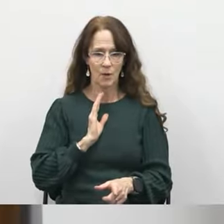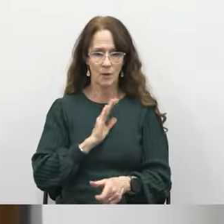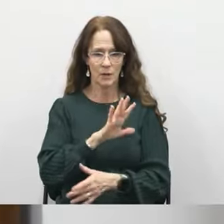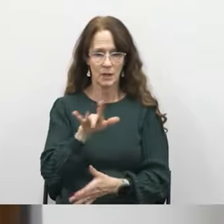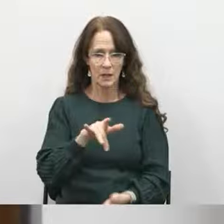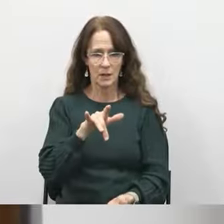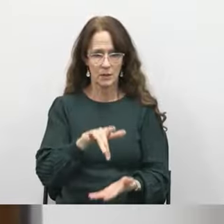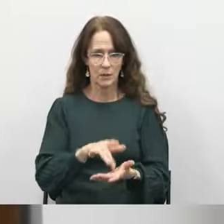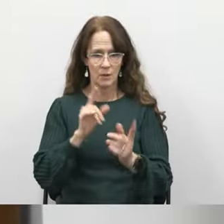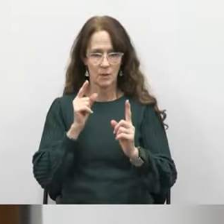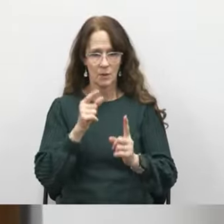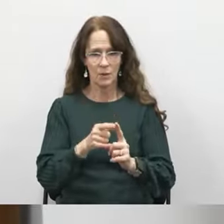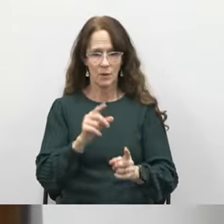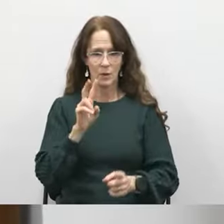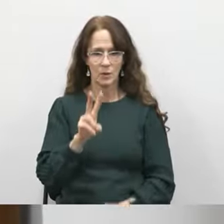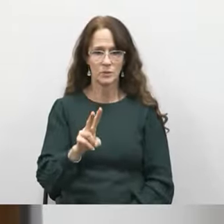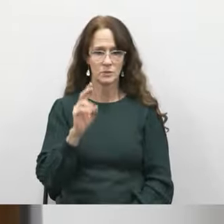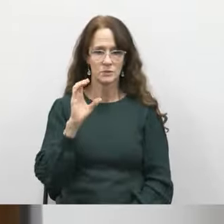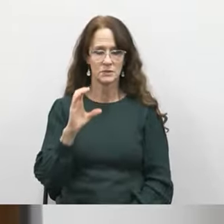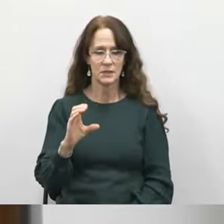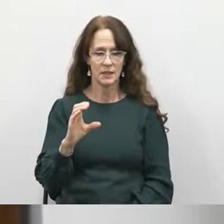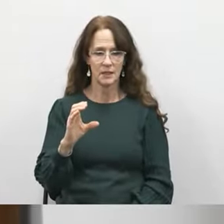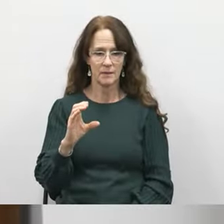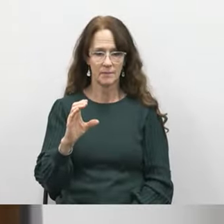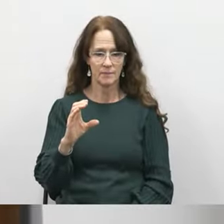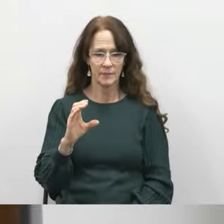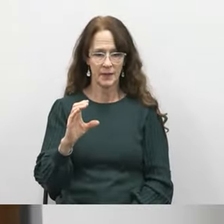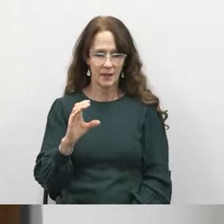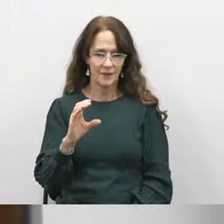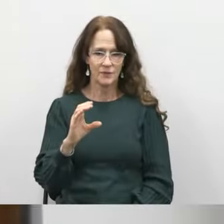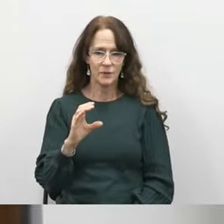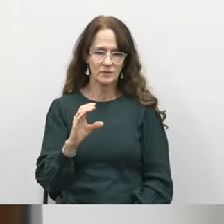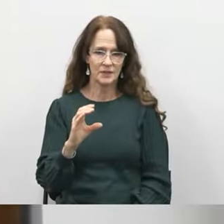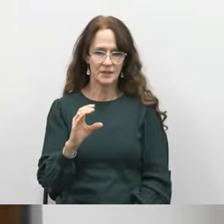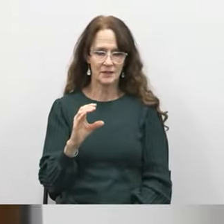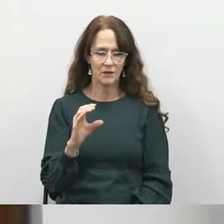goal 2C. So